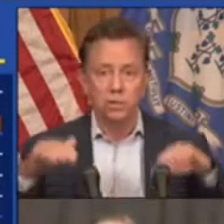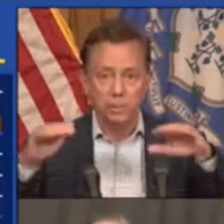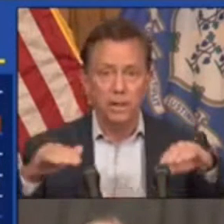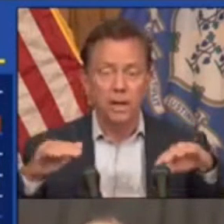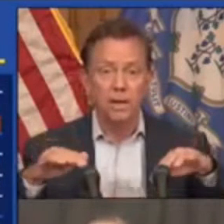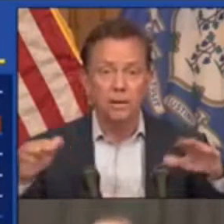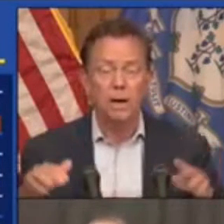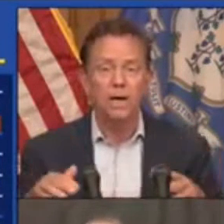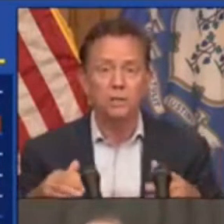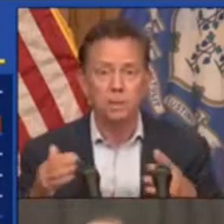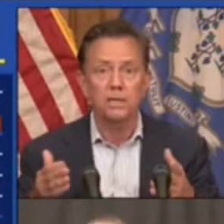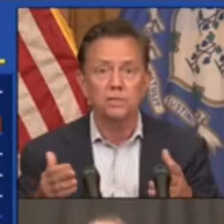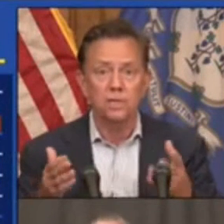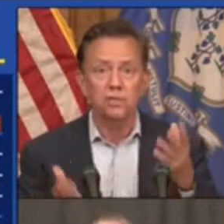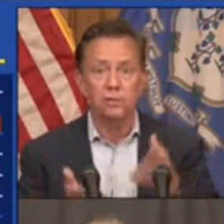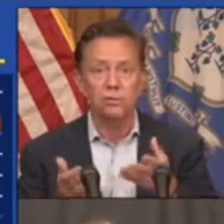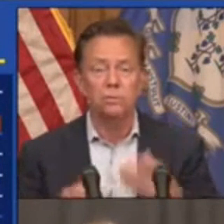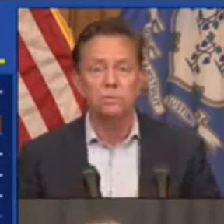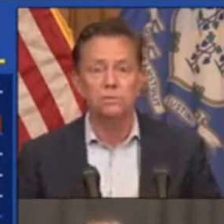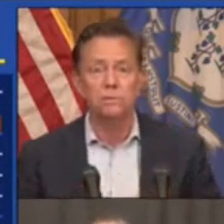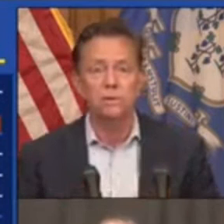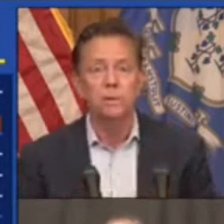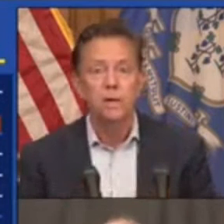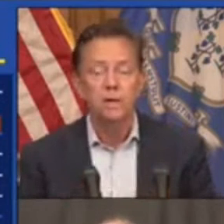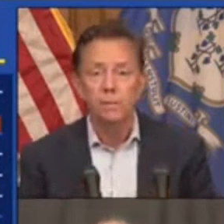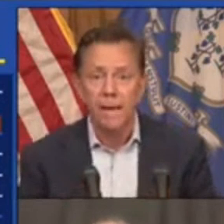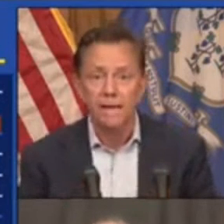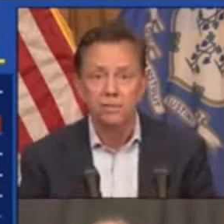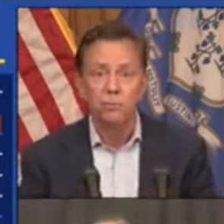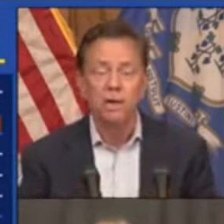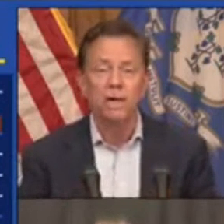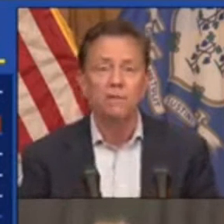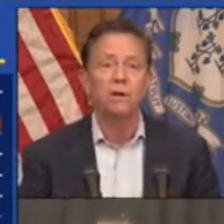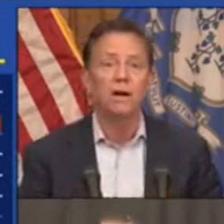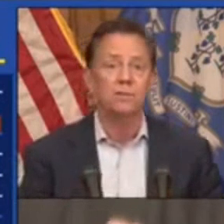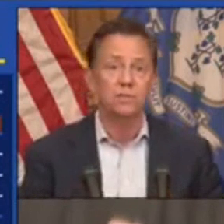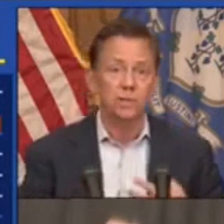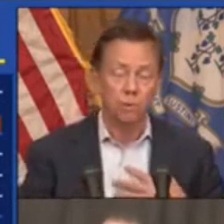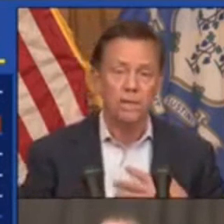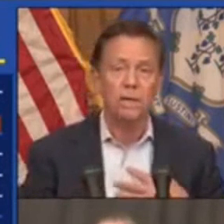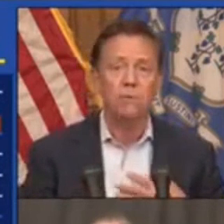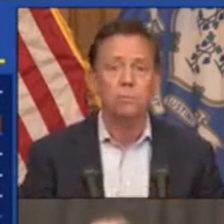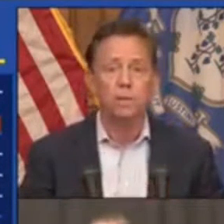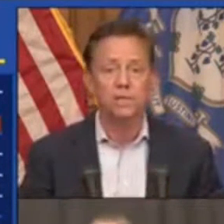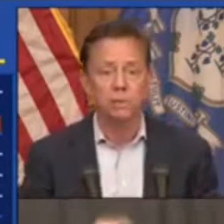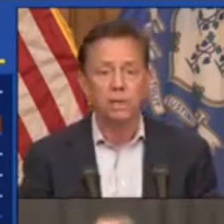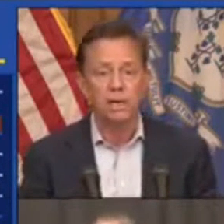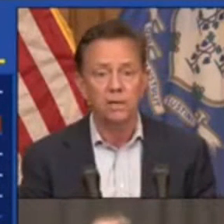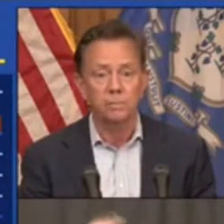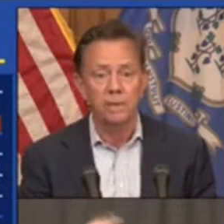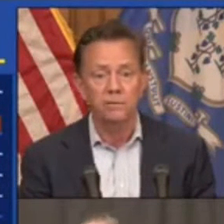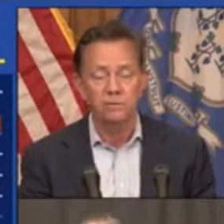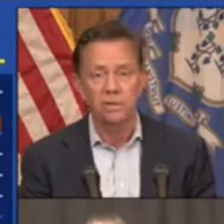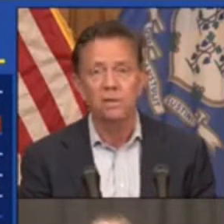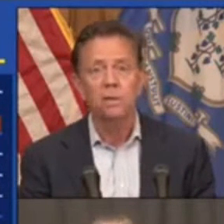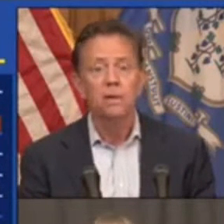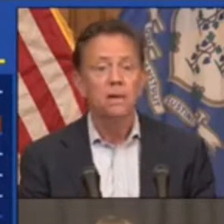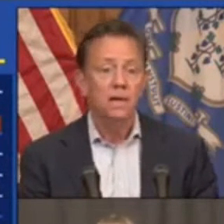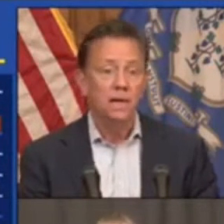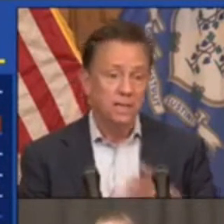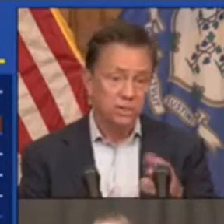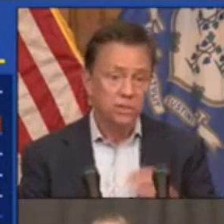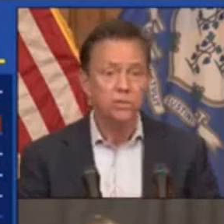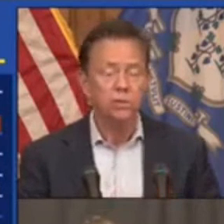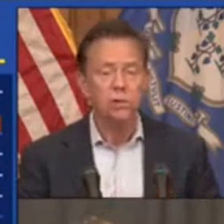much about hospitalization in terms of capacity we have there. Obviously, right now we're blessed with a lot of capacity.